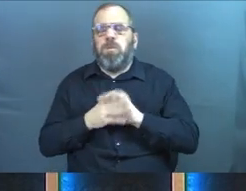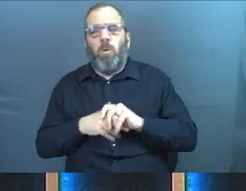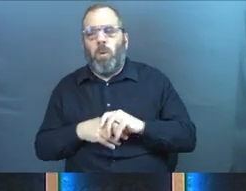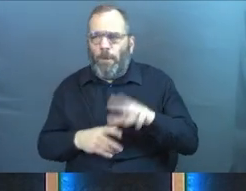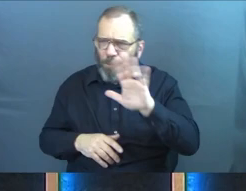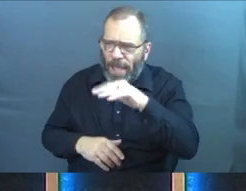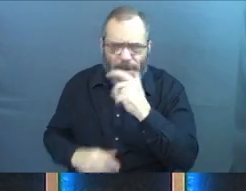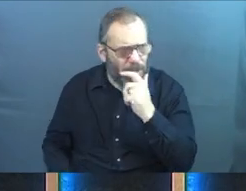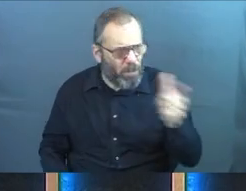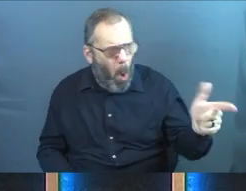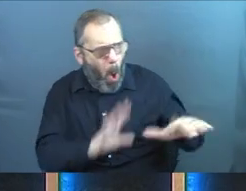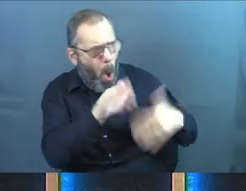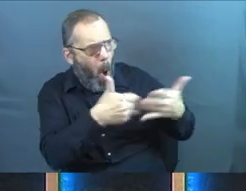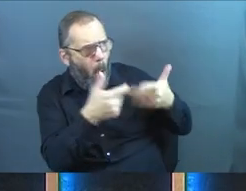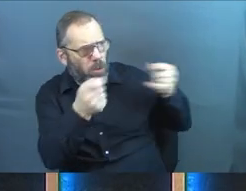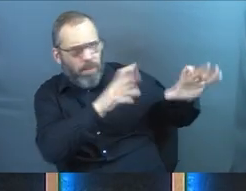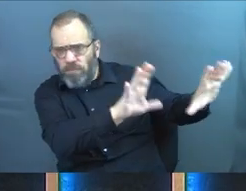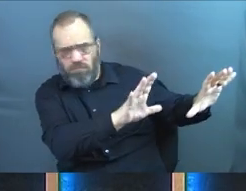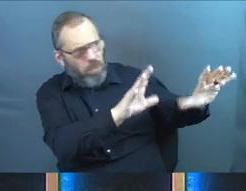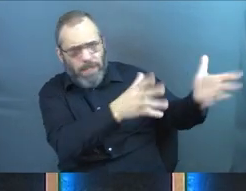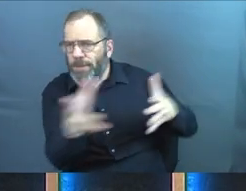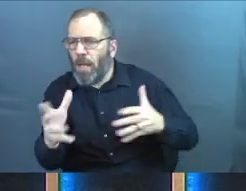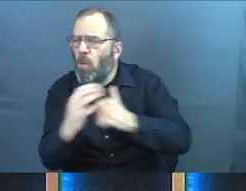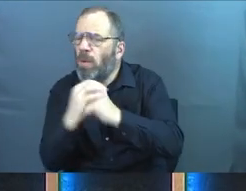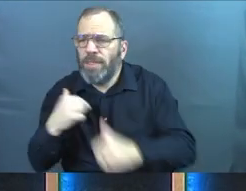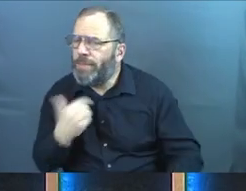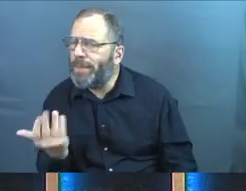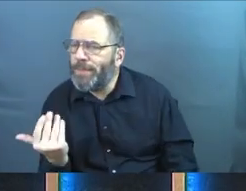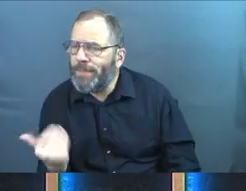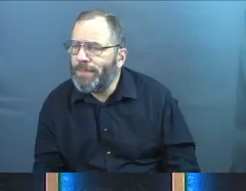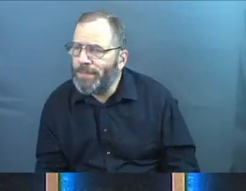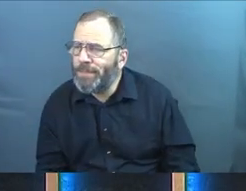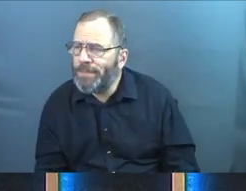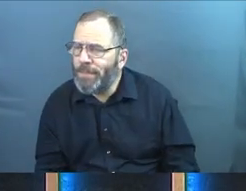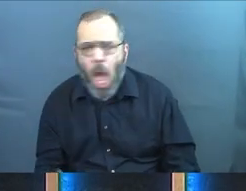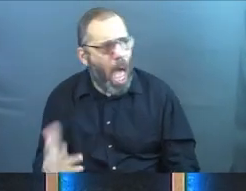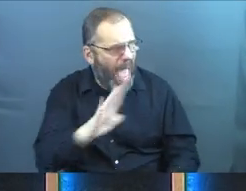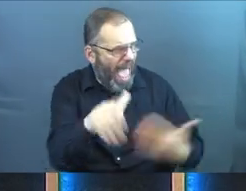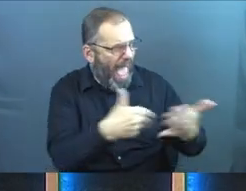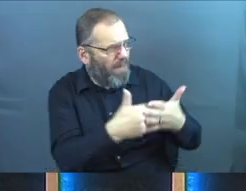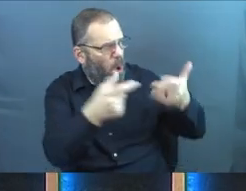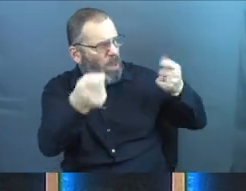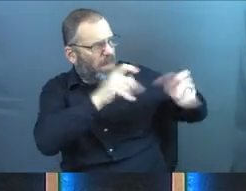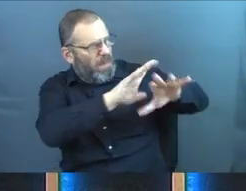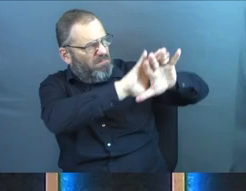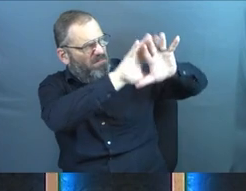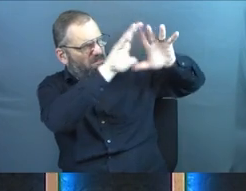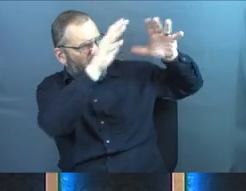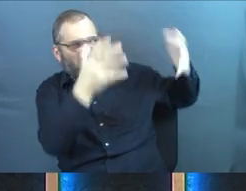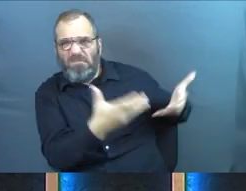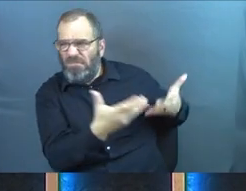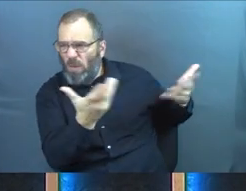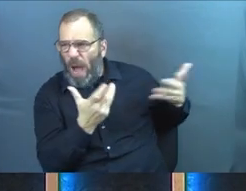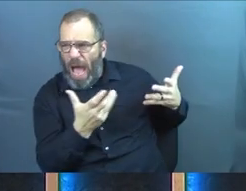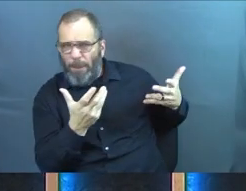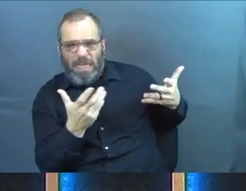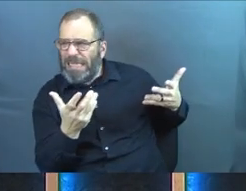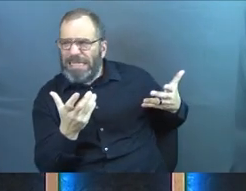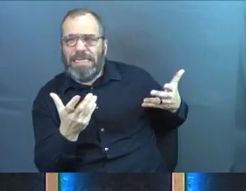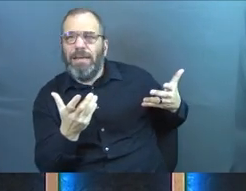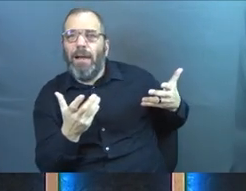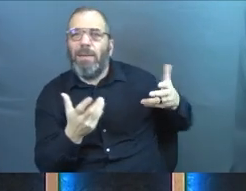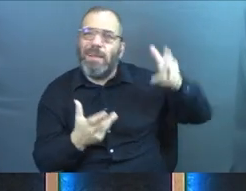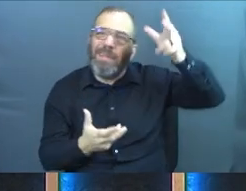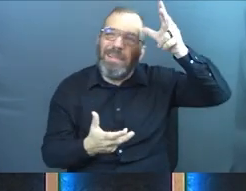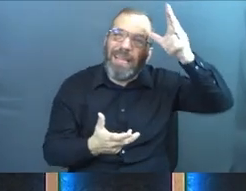And he says, listen, you can have dominion. All you got to do is worship me. You can have the dominion that you want back, Jesus, because again, he